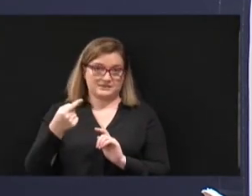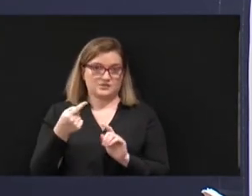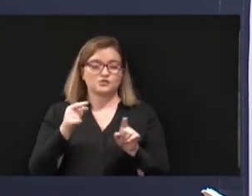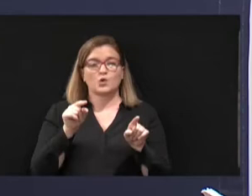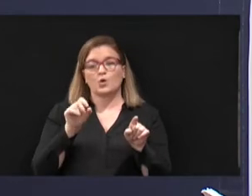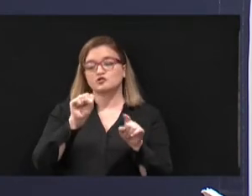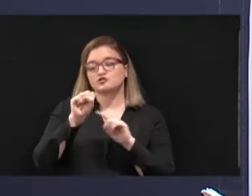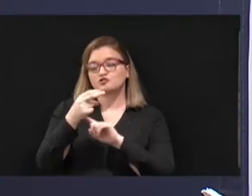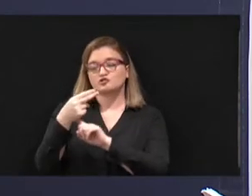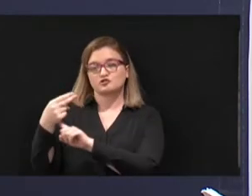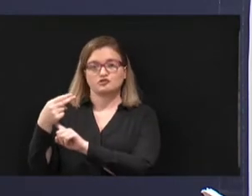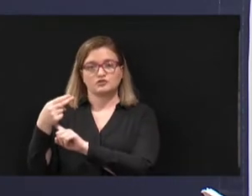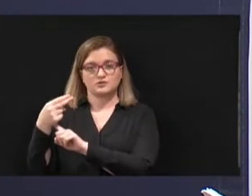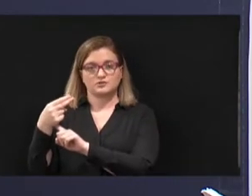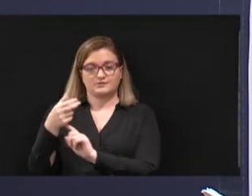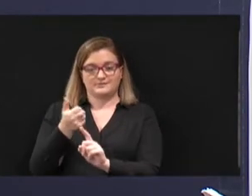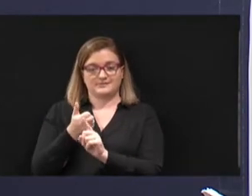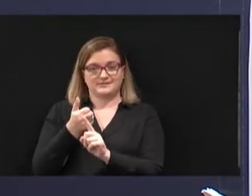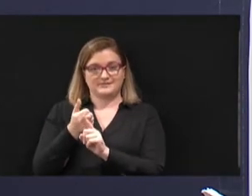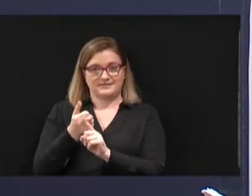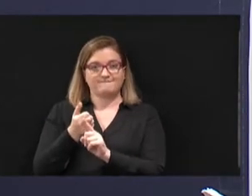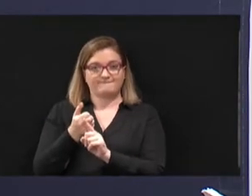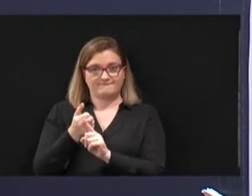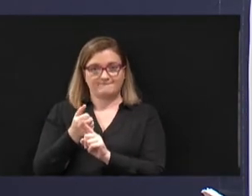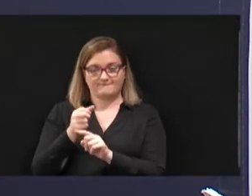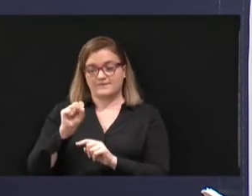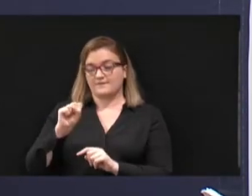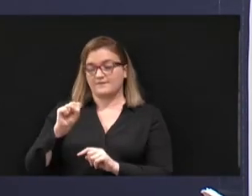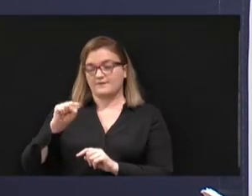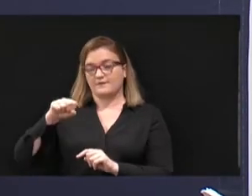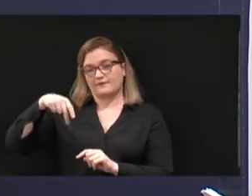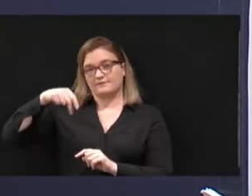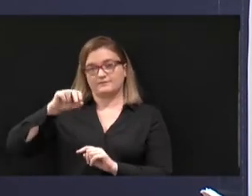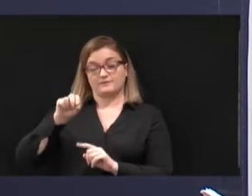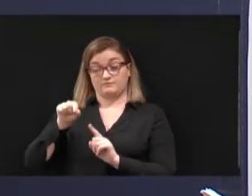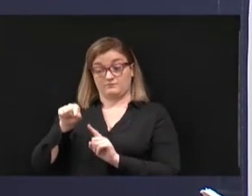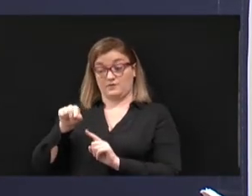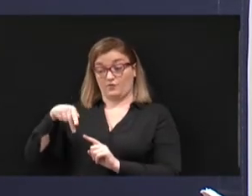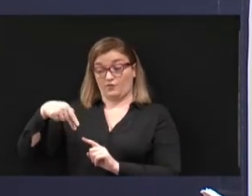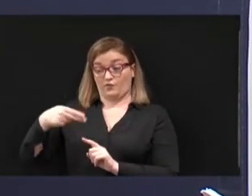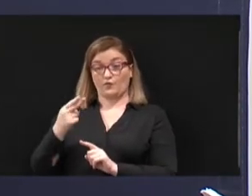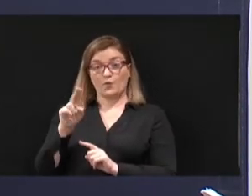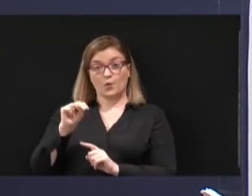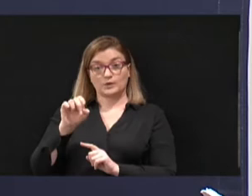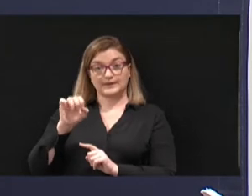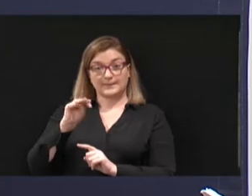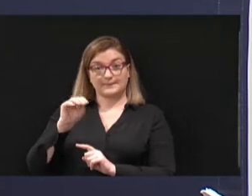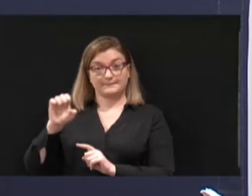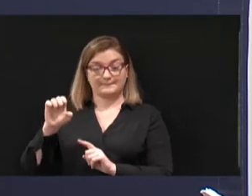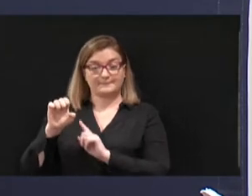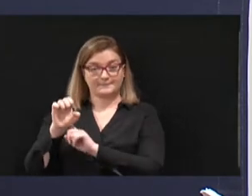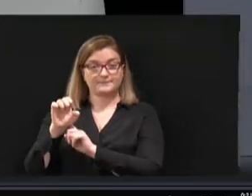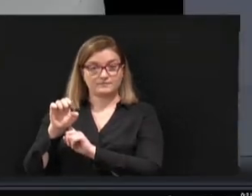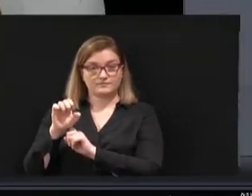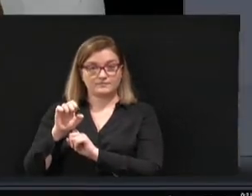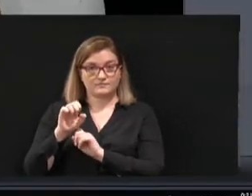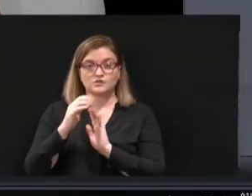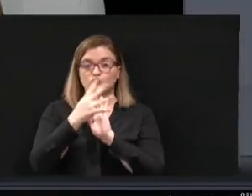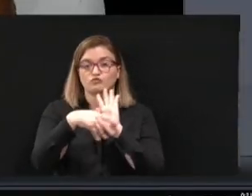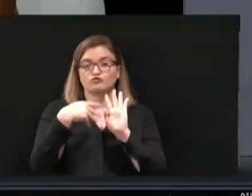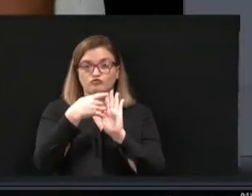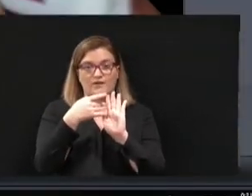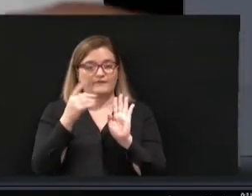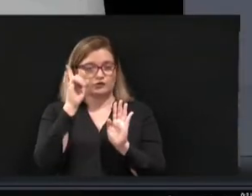phoneme. The symbols or the grapheme for the phoneme sh is two